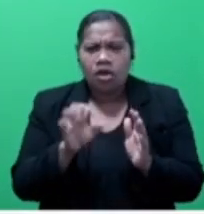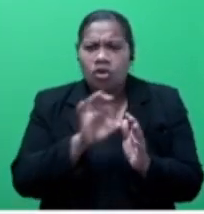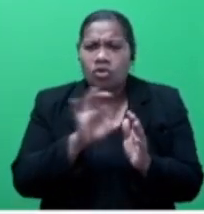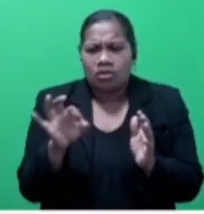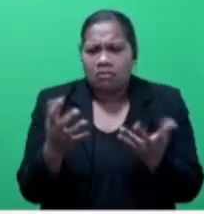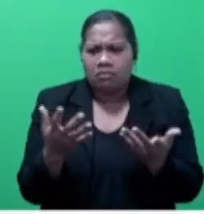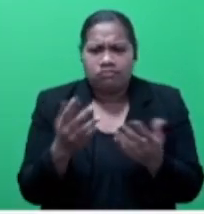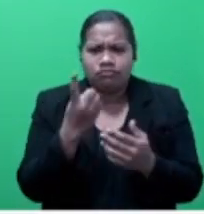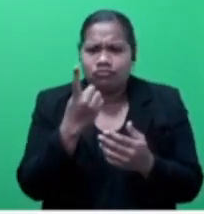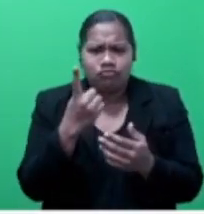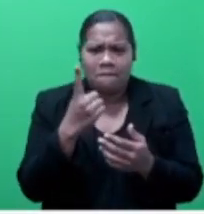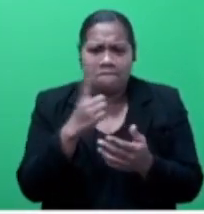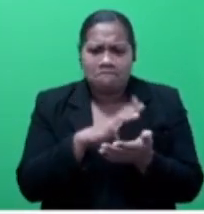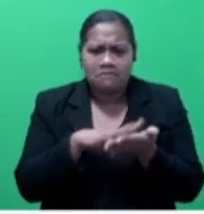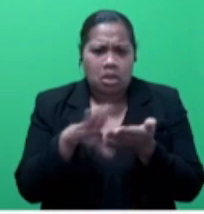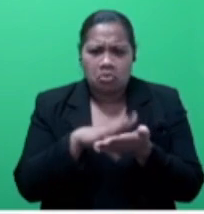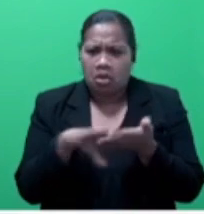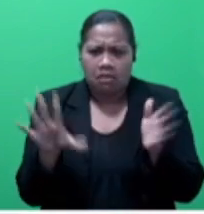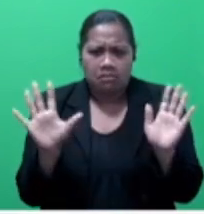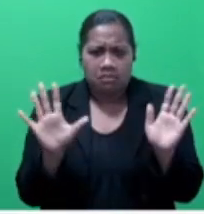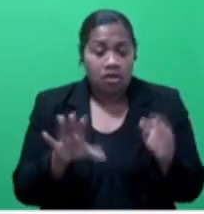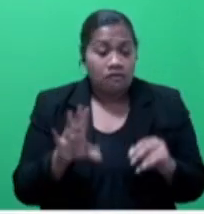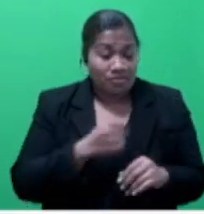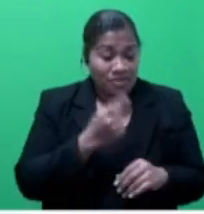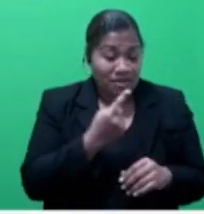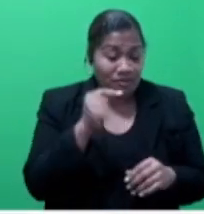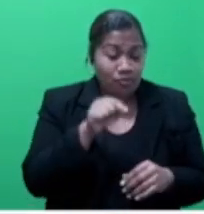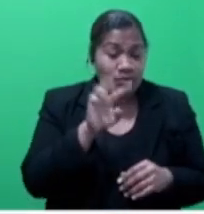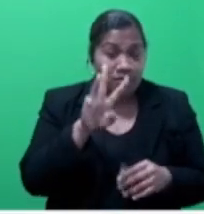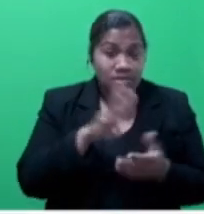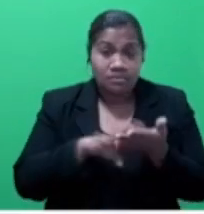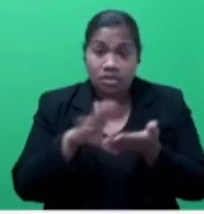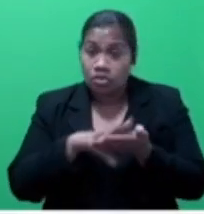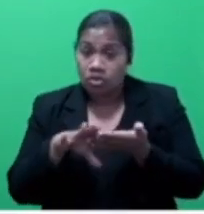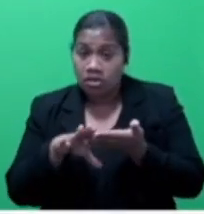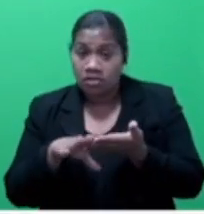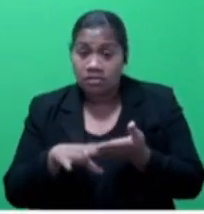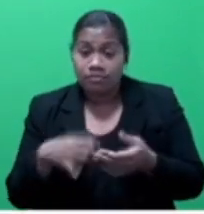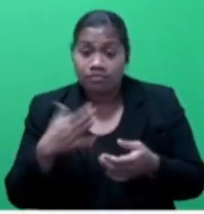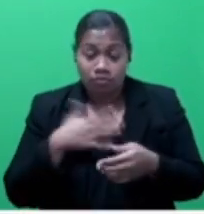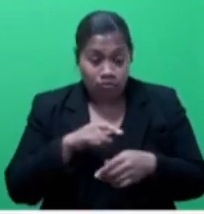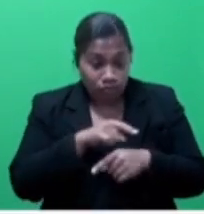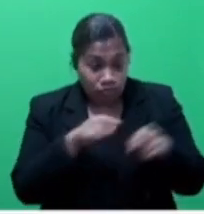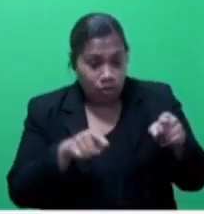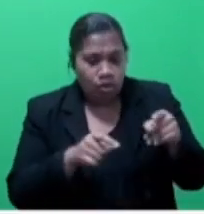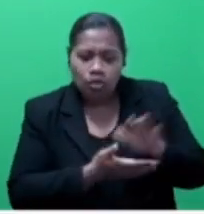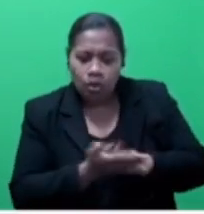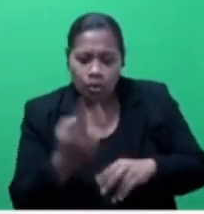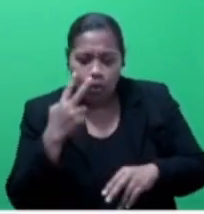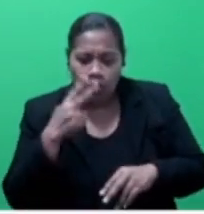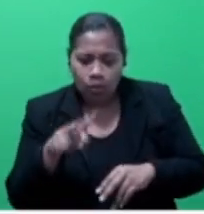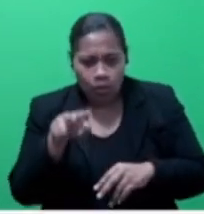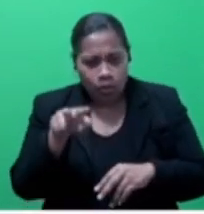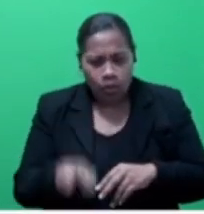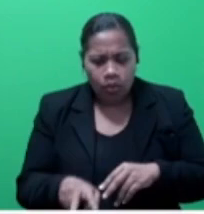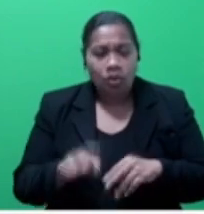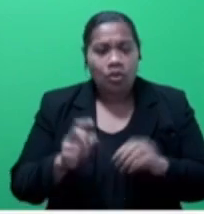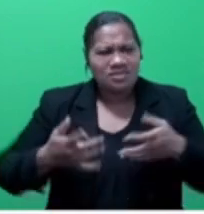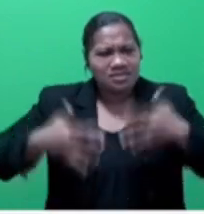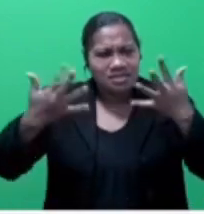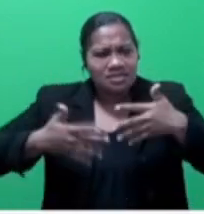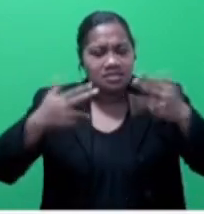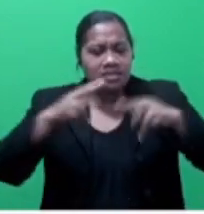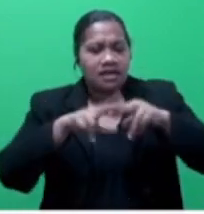$1 million out of the $11.3 million. I love you to go and look at the statistics of what FDB had rolled out